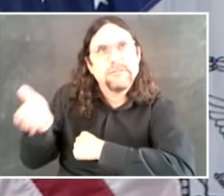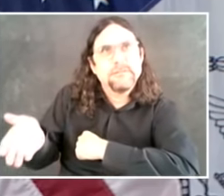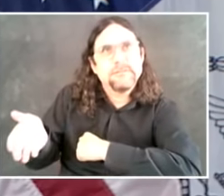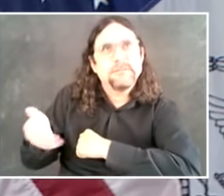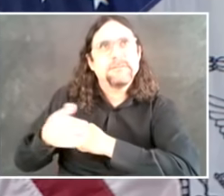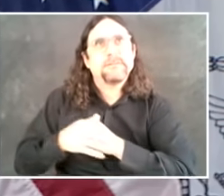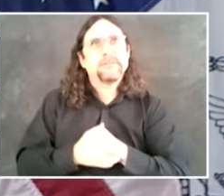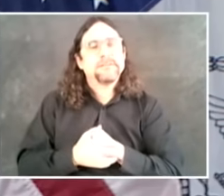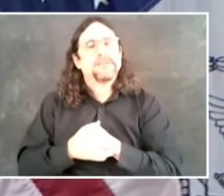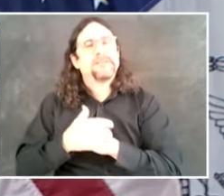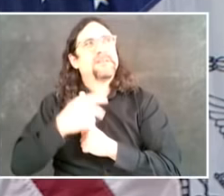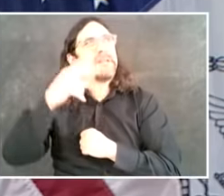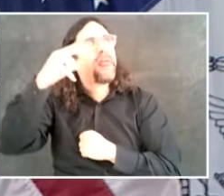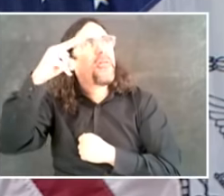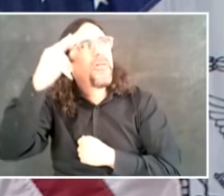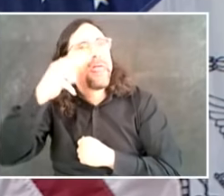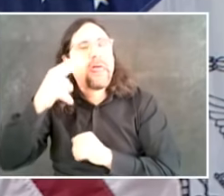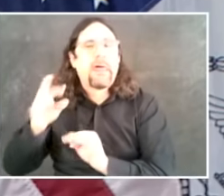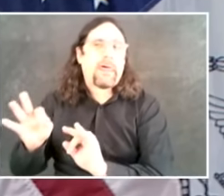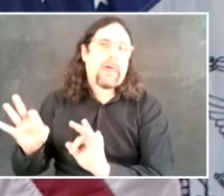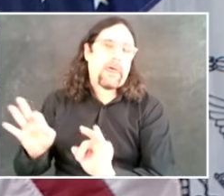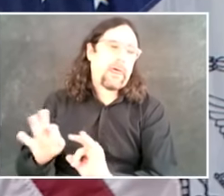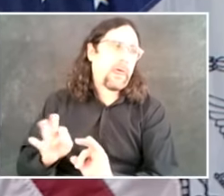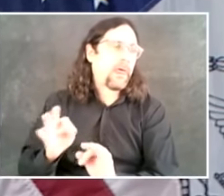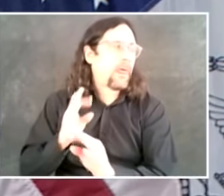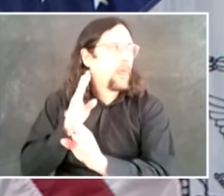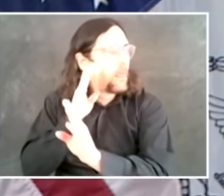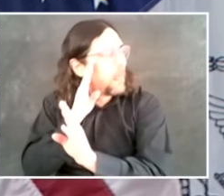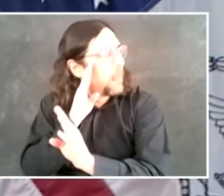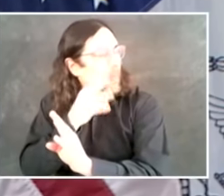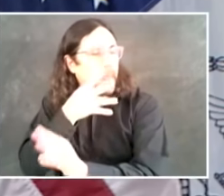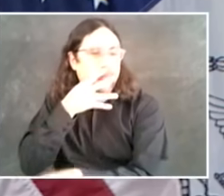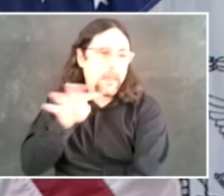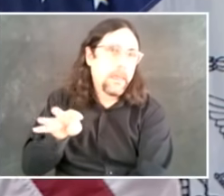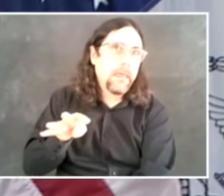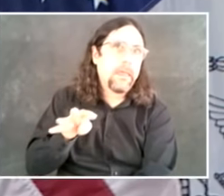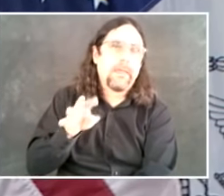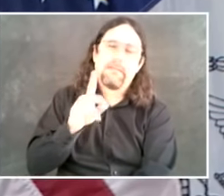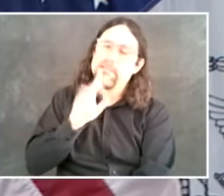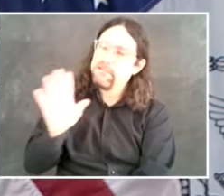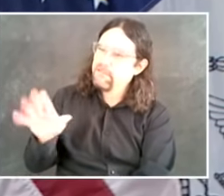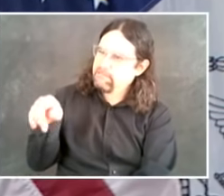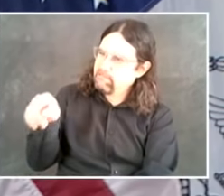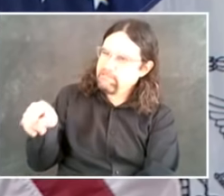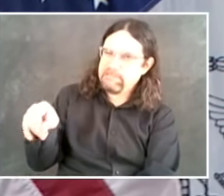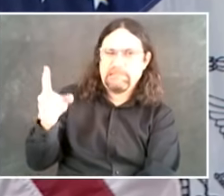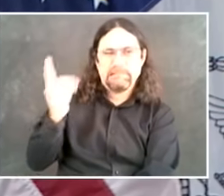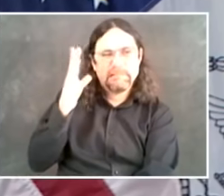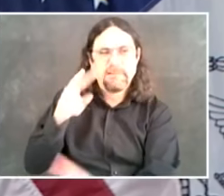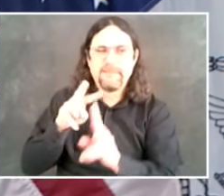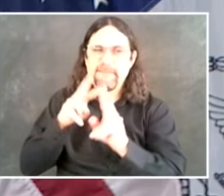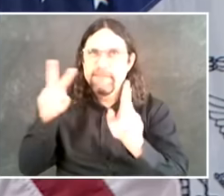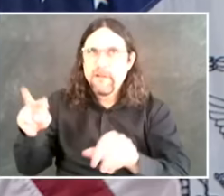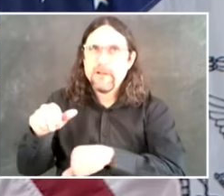when New Yorkers think about the question I hear so often from people, how do we get back to